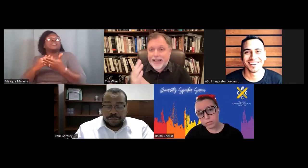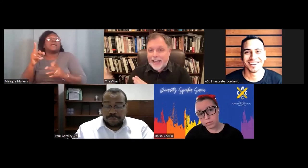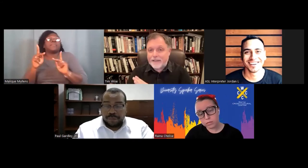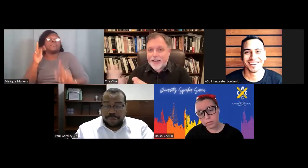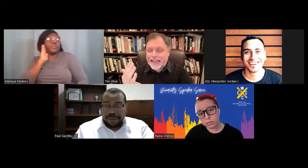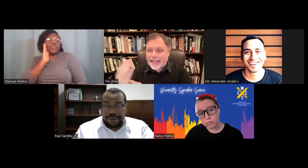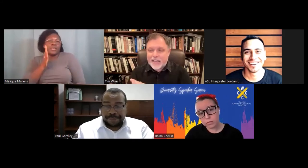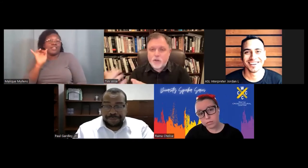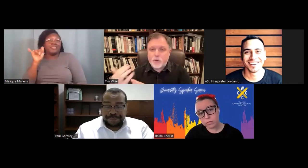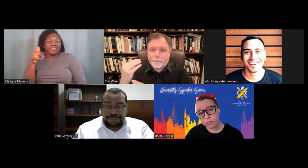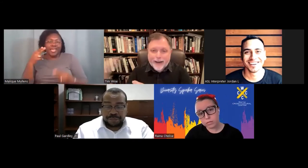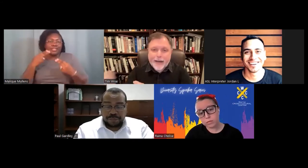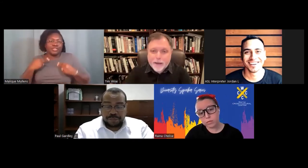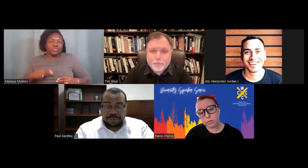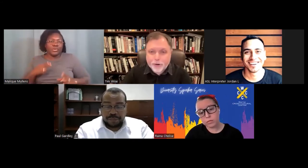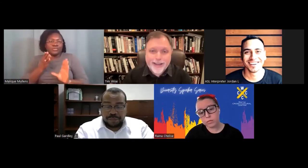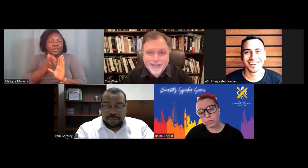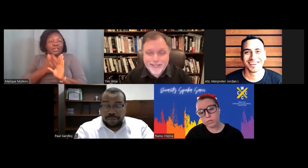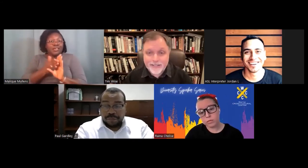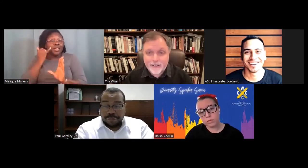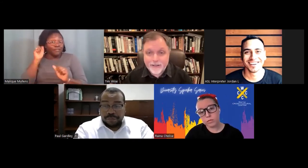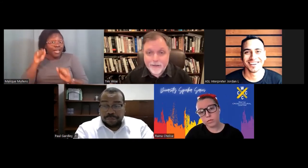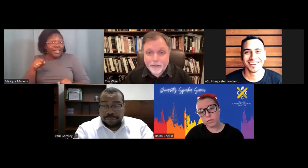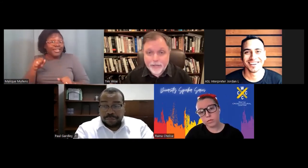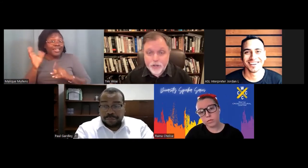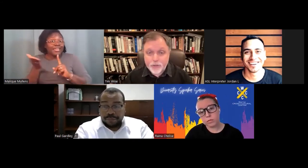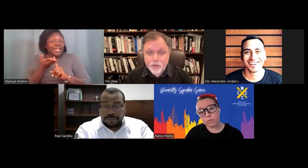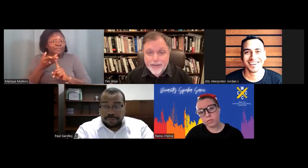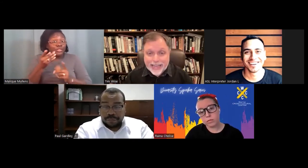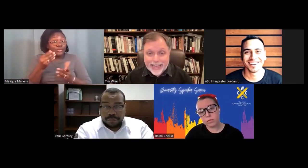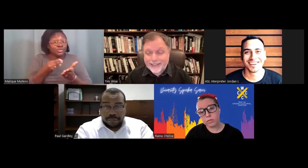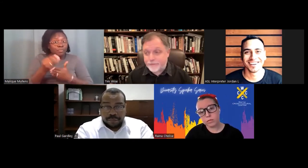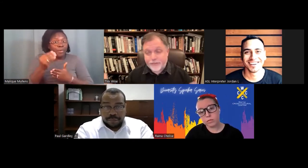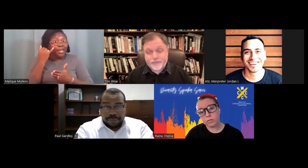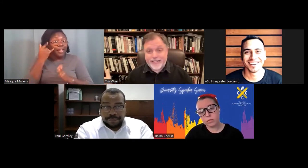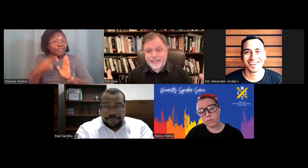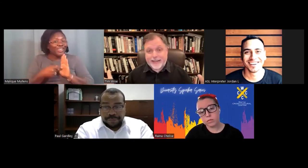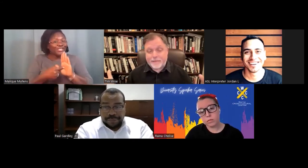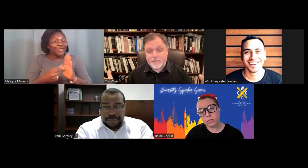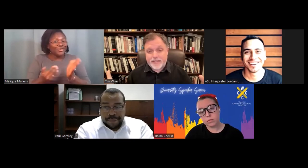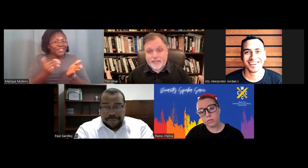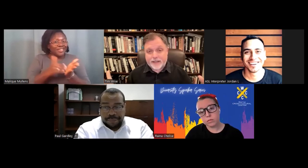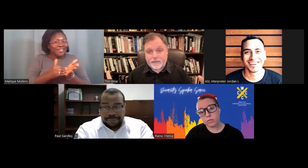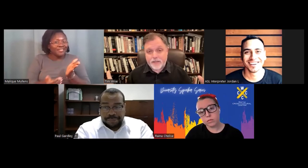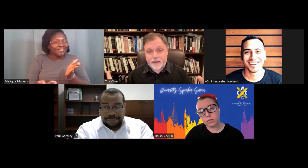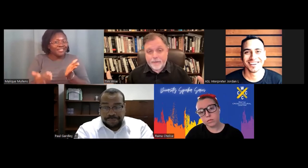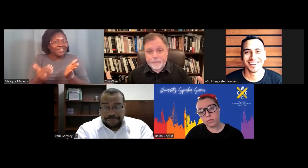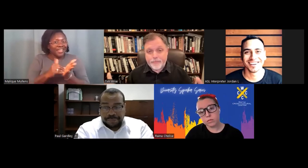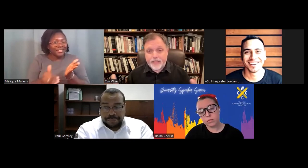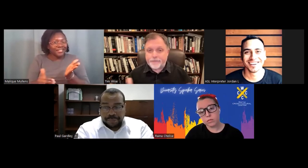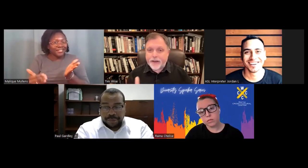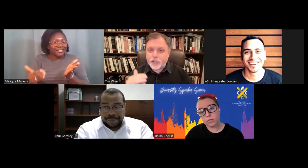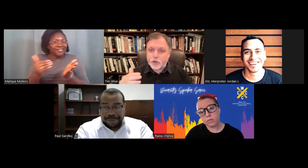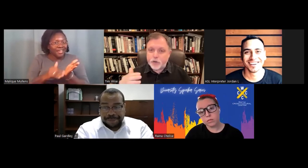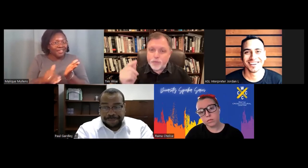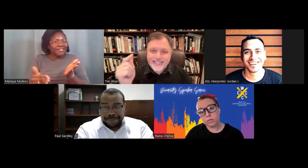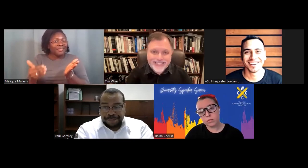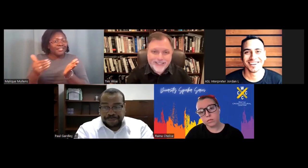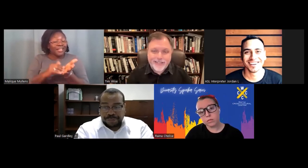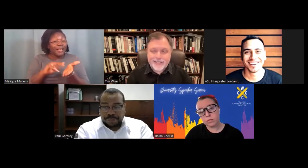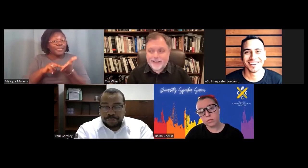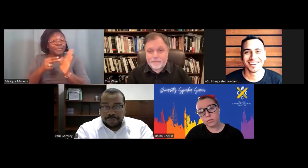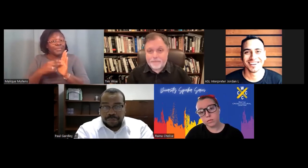And if I can get you to buy my product by showing you an ad 15 times, 10 times, then if I show